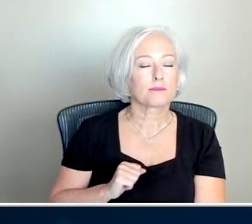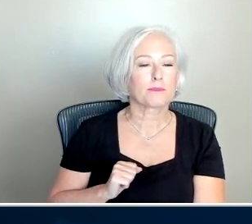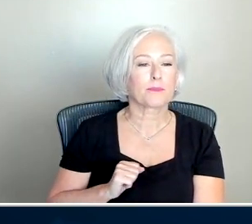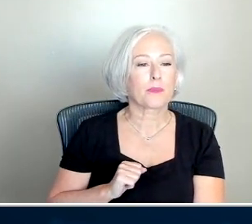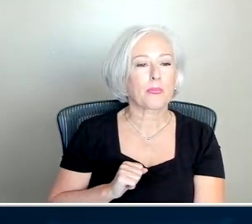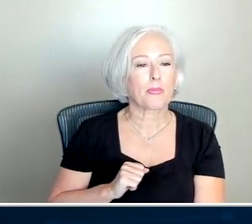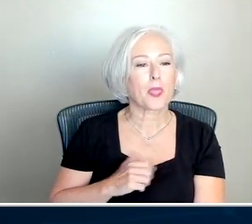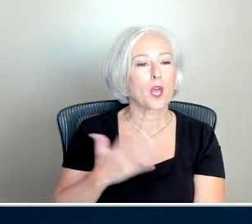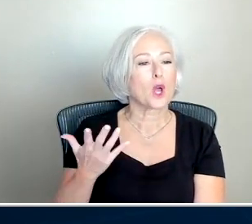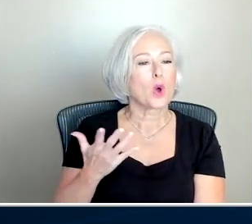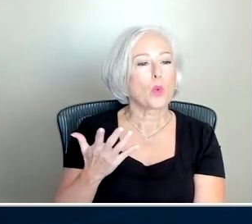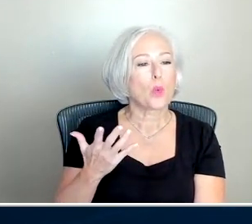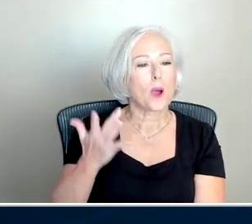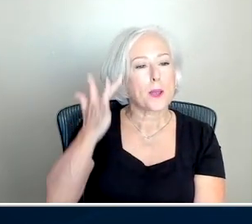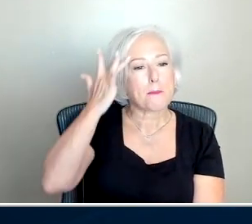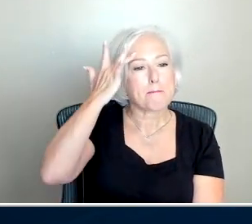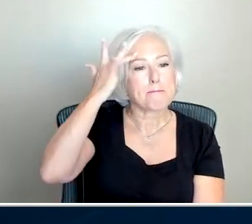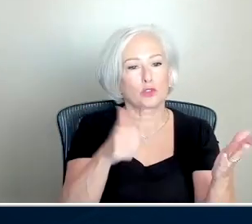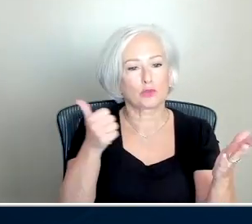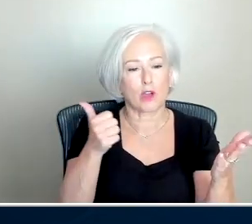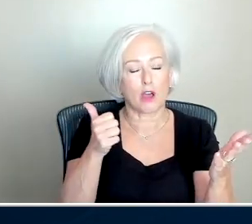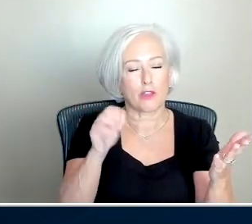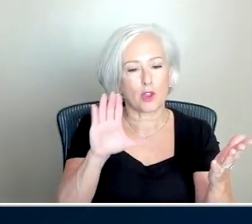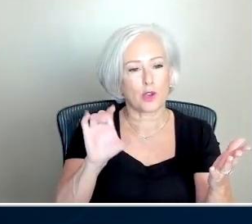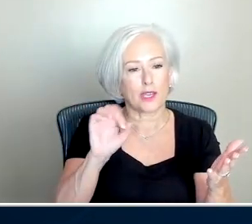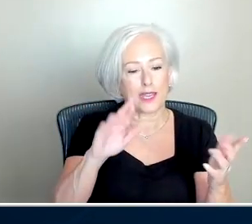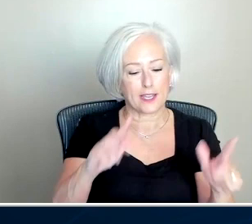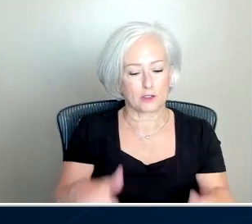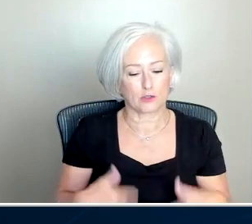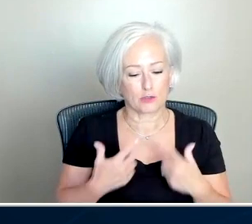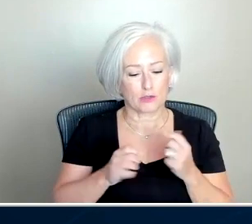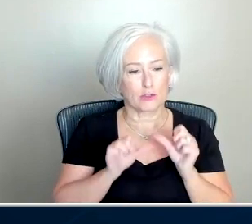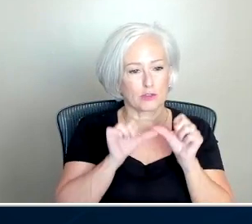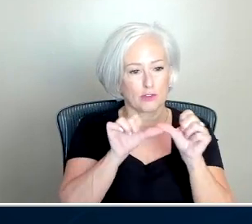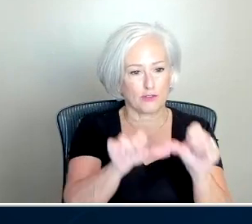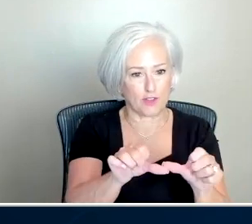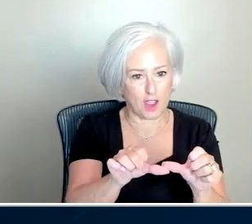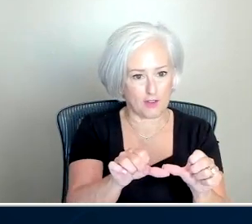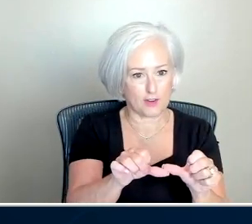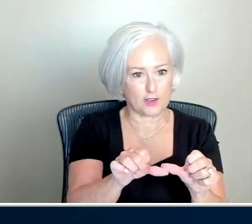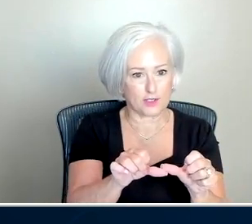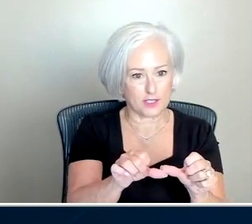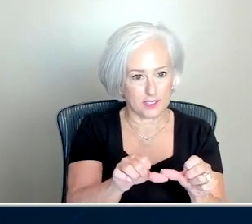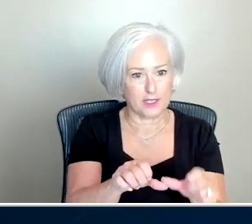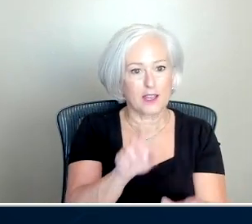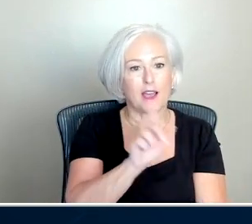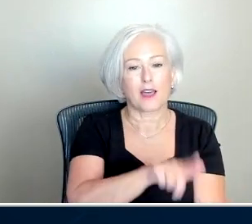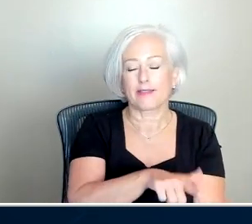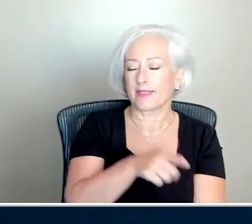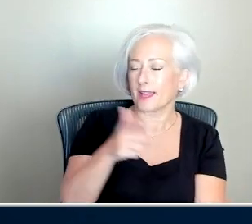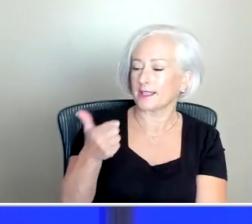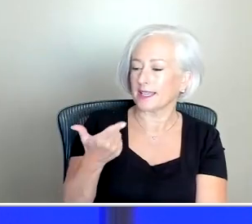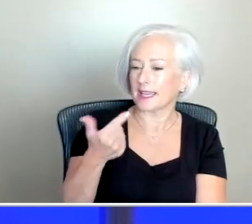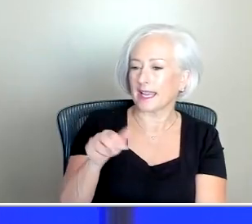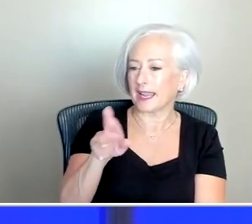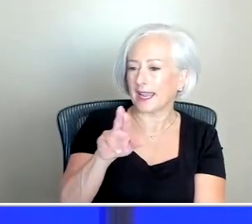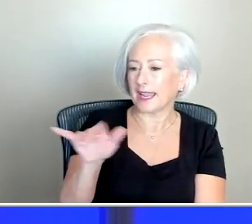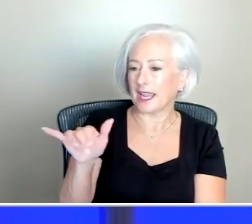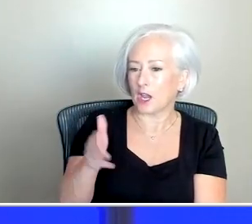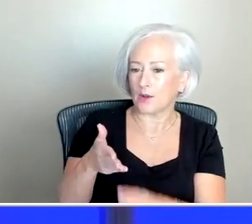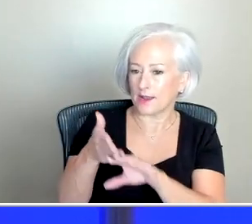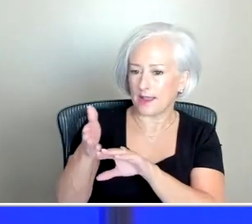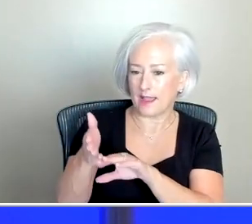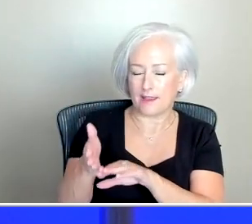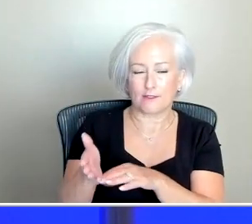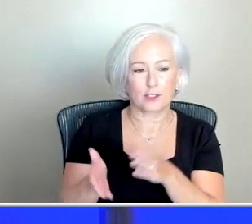other cancer survivors? And then she wants to know the same question for Gary. So Dr. Rosenthal, I'll start with you. So I would say if